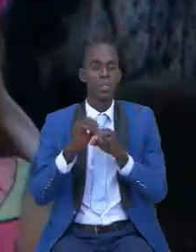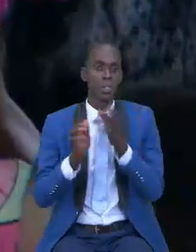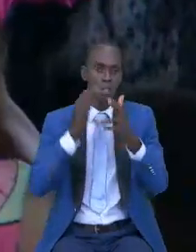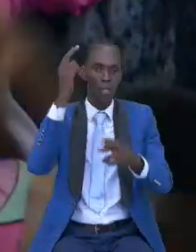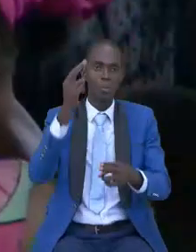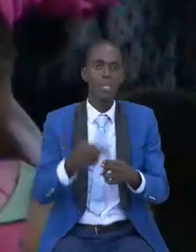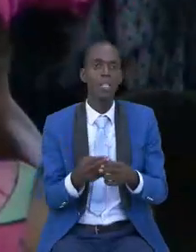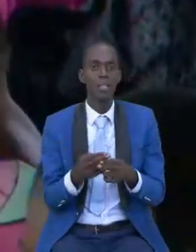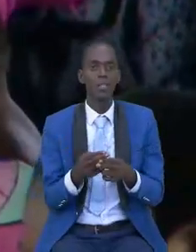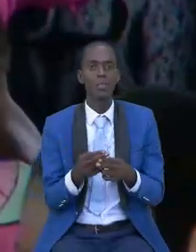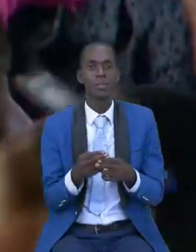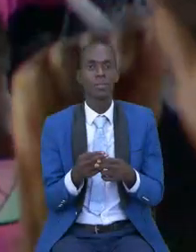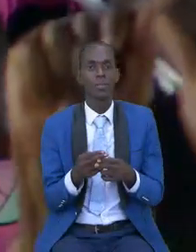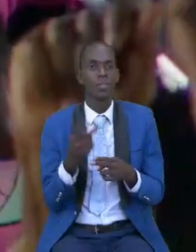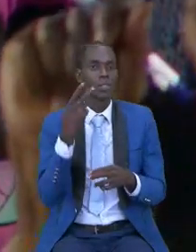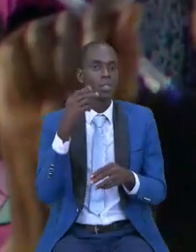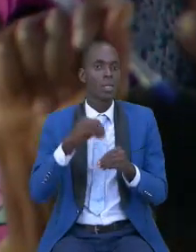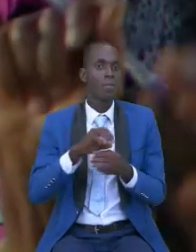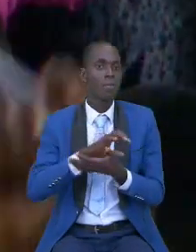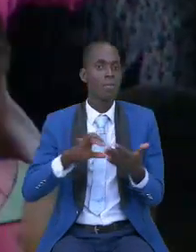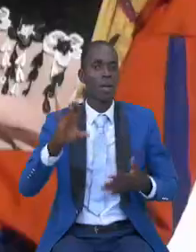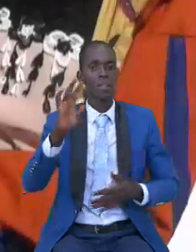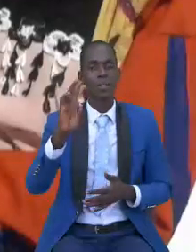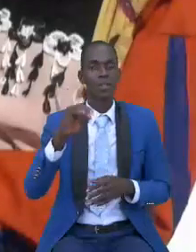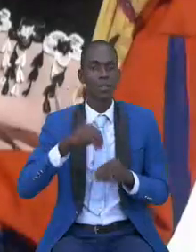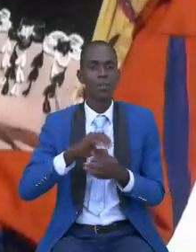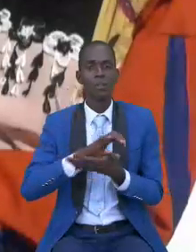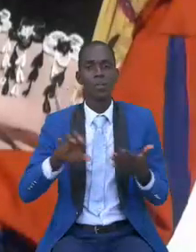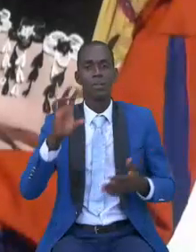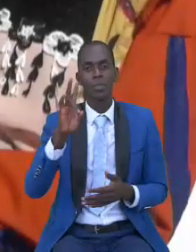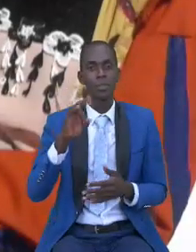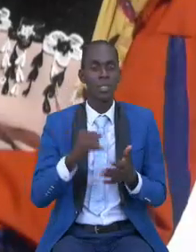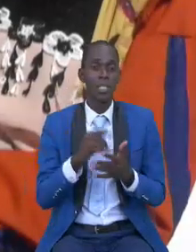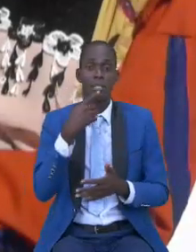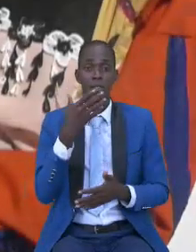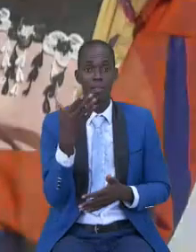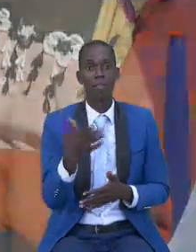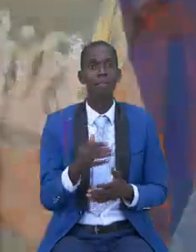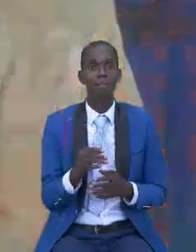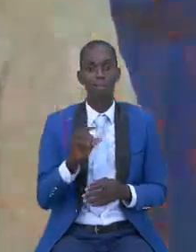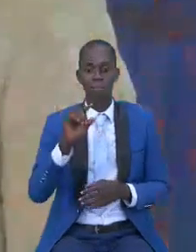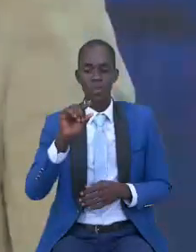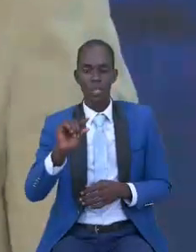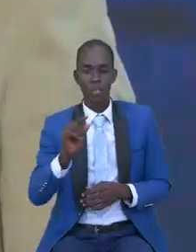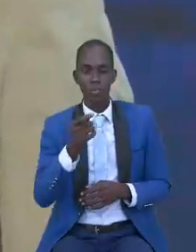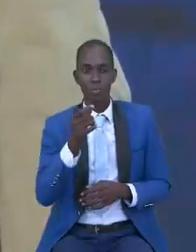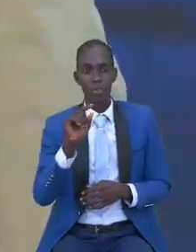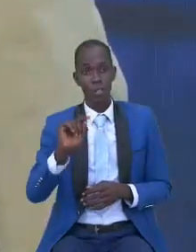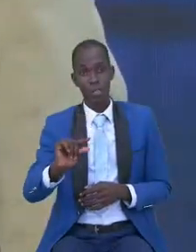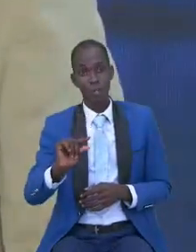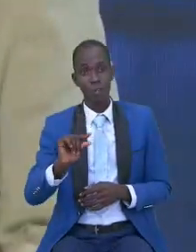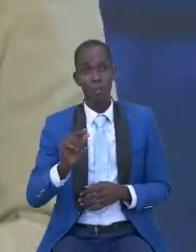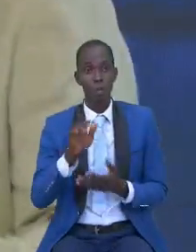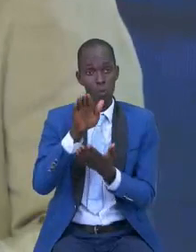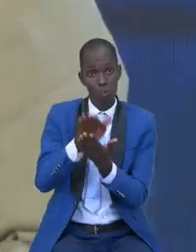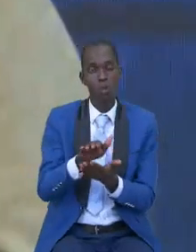Jesus' name. Look at verse 7. In verse 7 it says, little children, young people, and